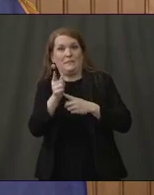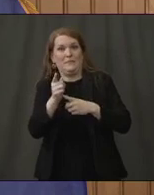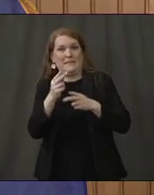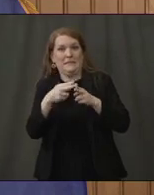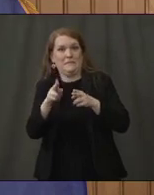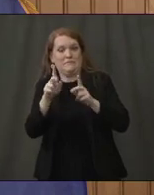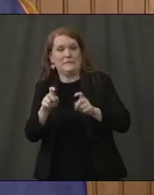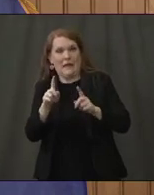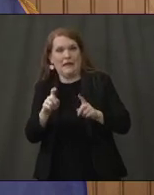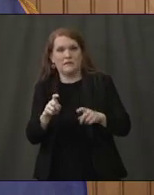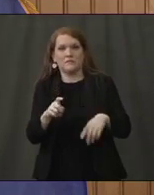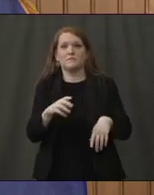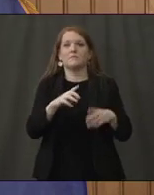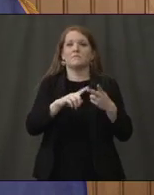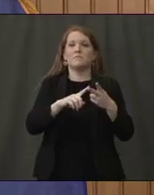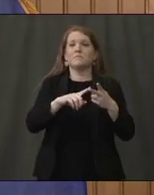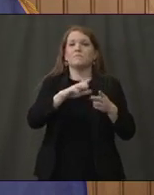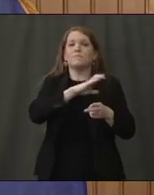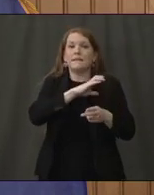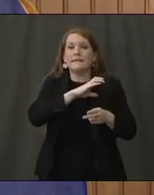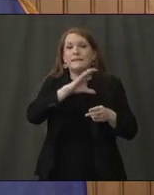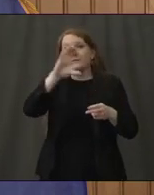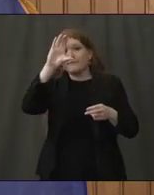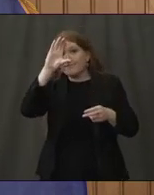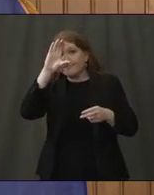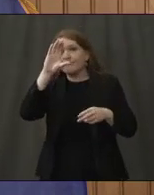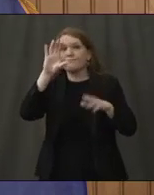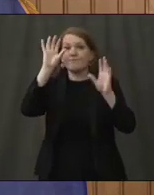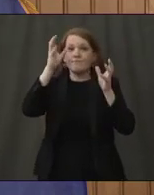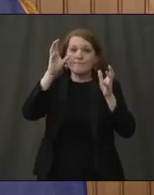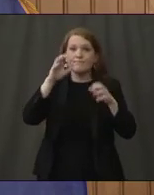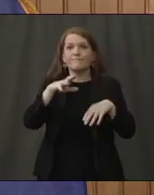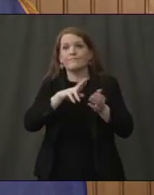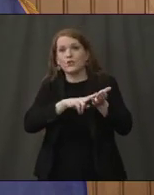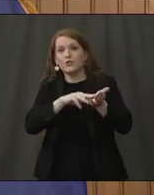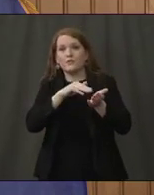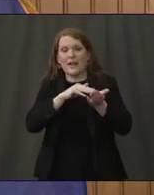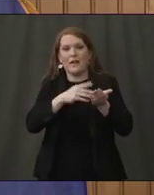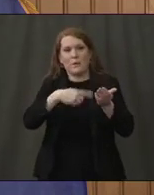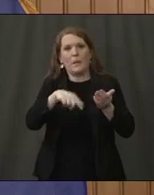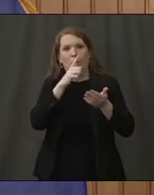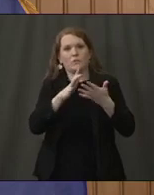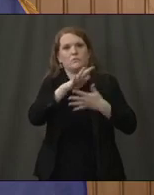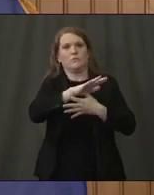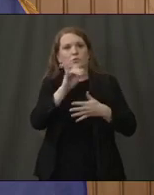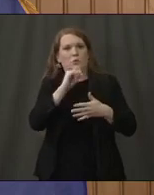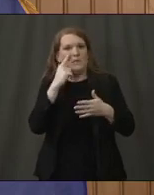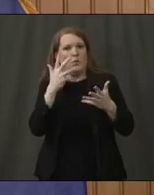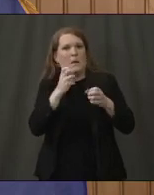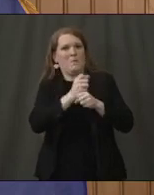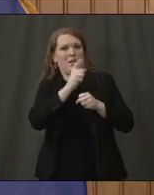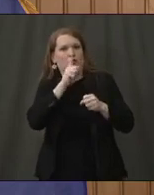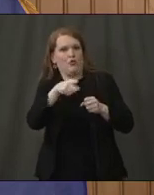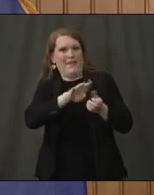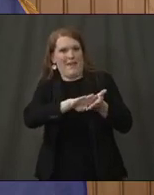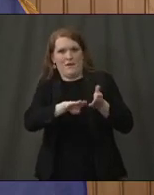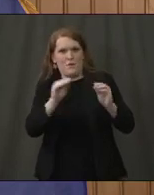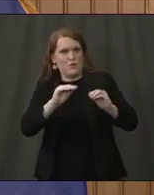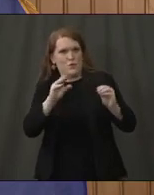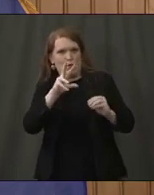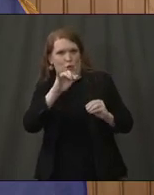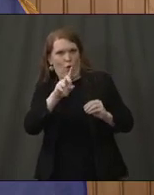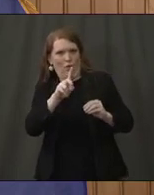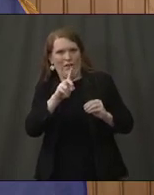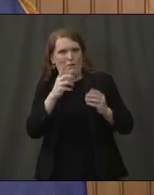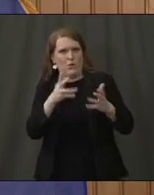they're safe going in and not infecting themselves or not infecting anybody else. And we're going to continue to widen that lens, but follow the